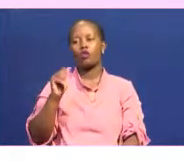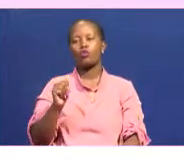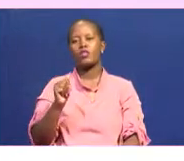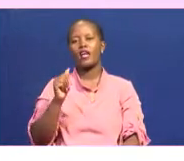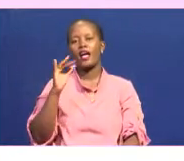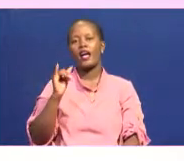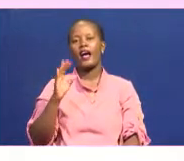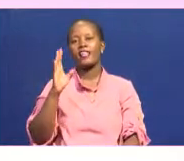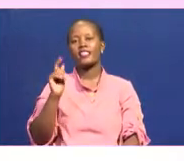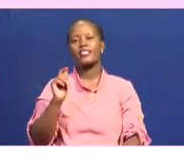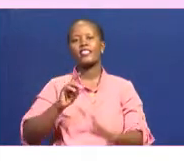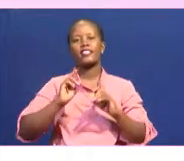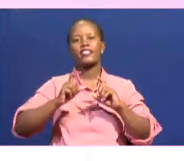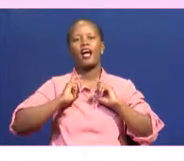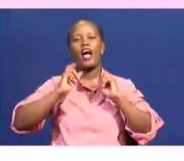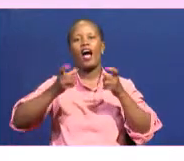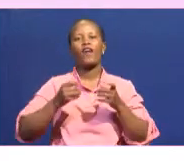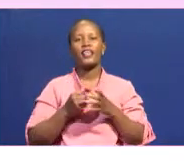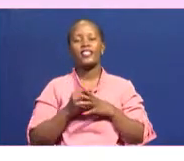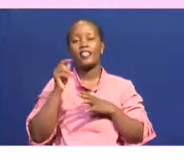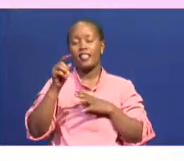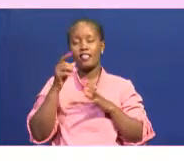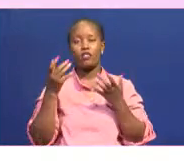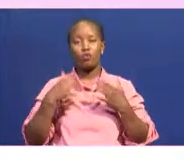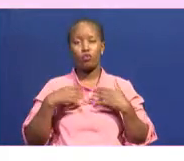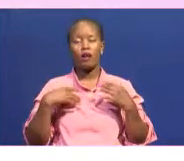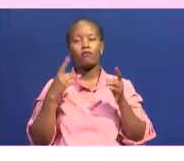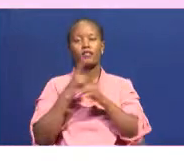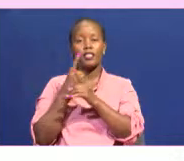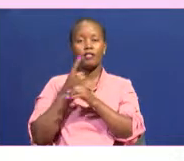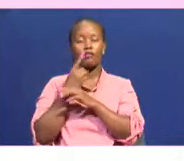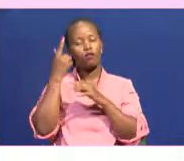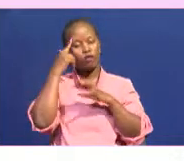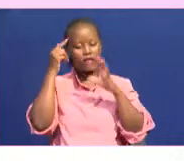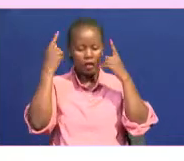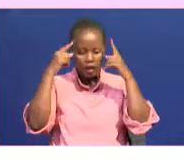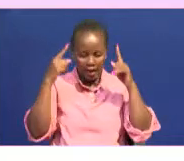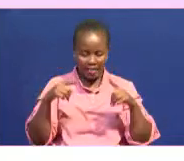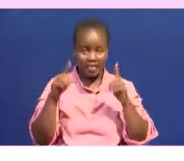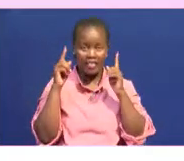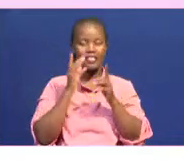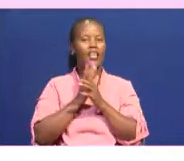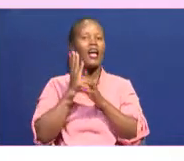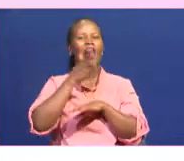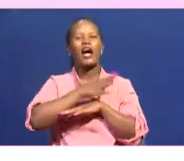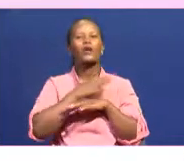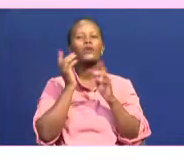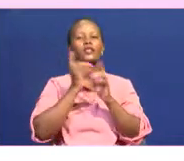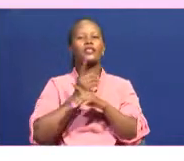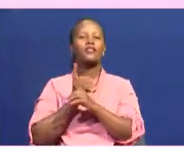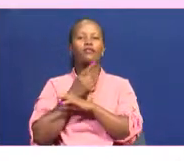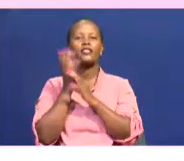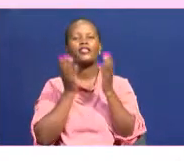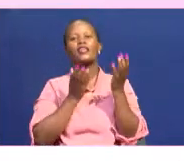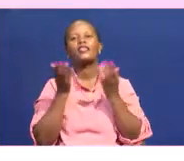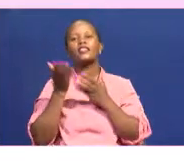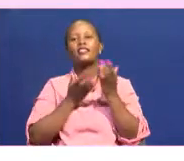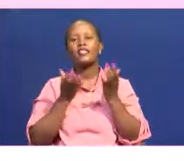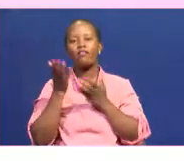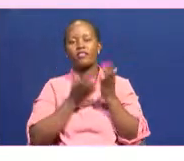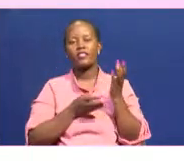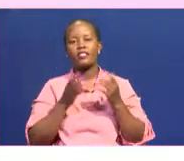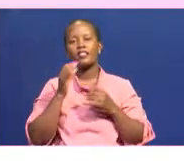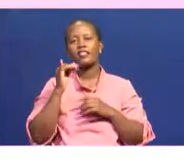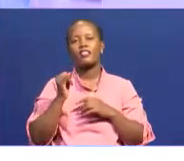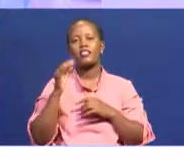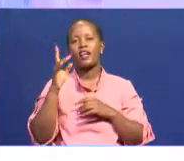This expansion broadens the scope of the awards to recognize excellence across various regulated services in the